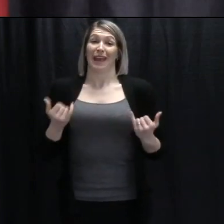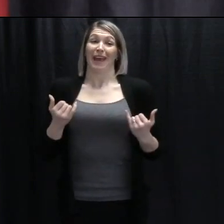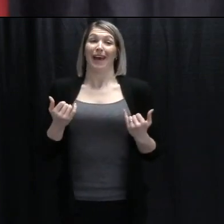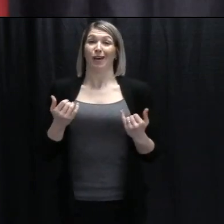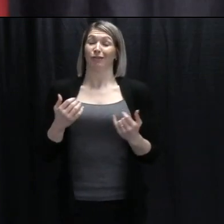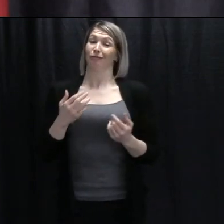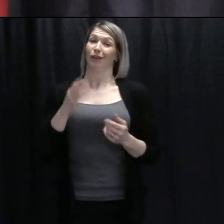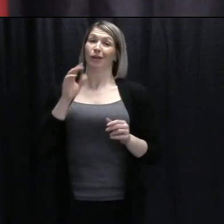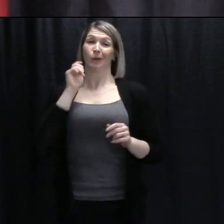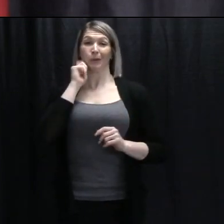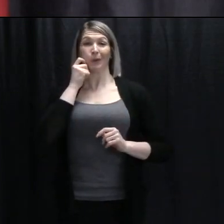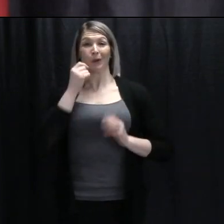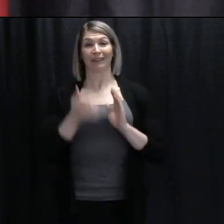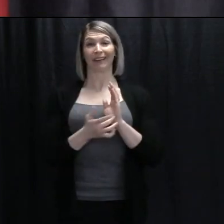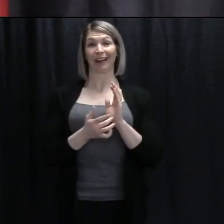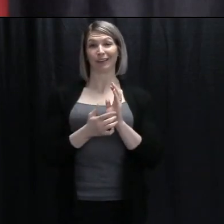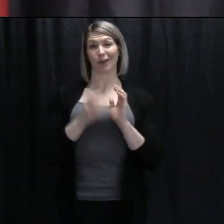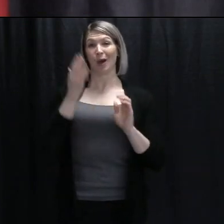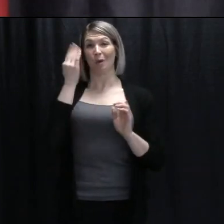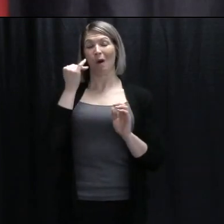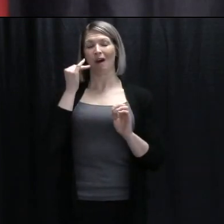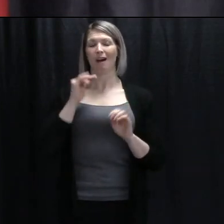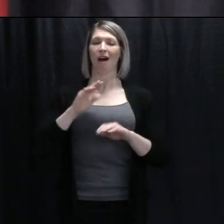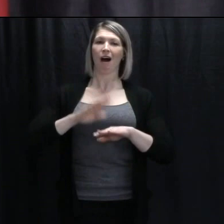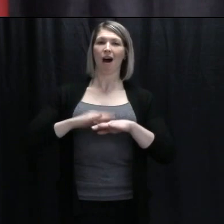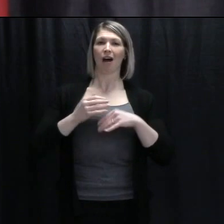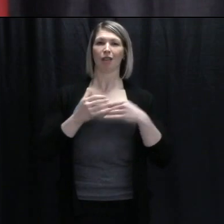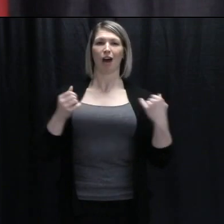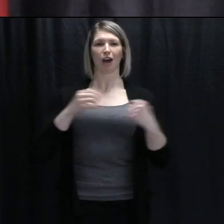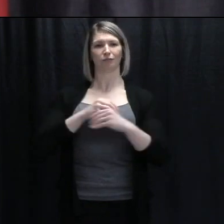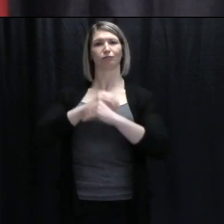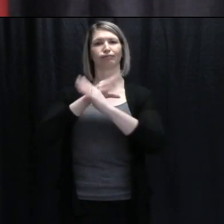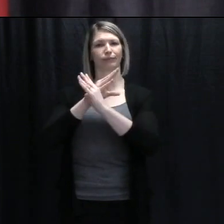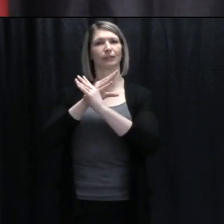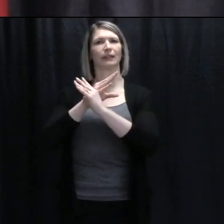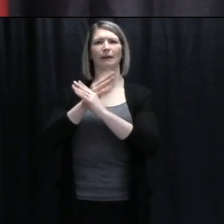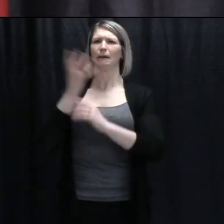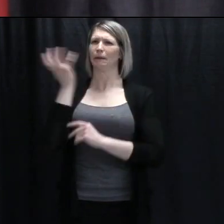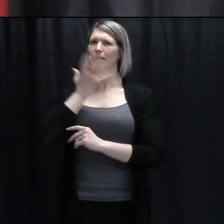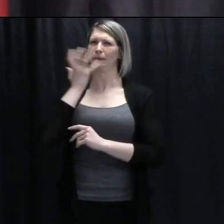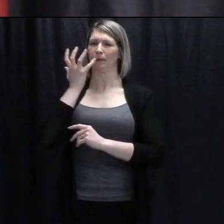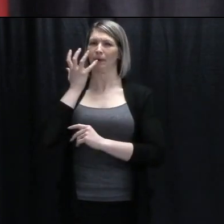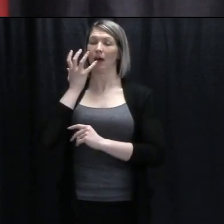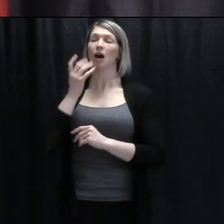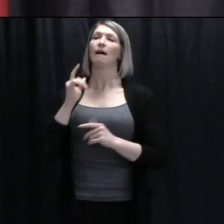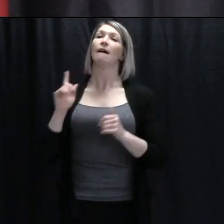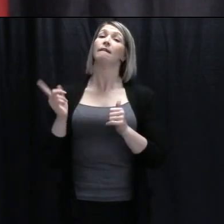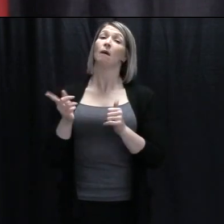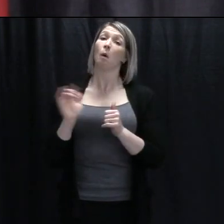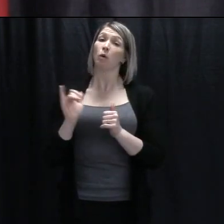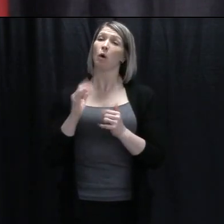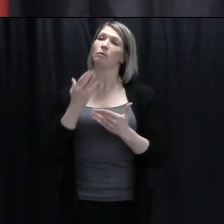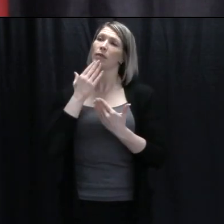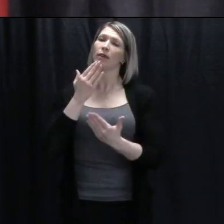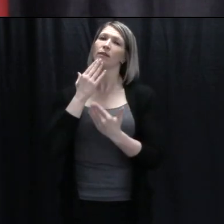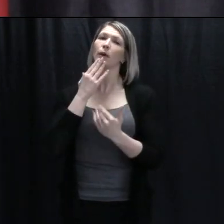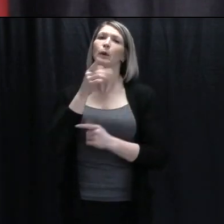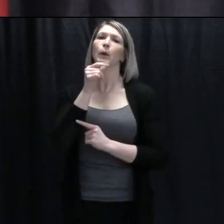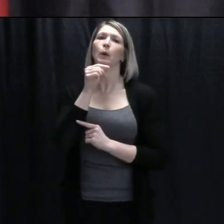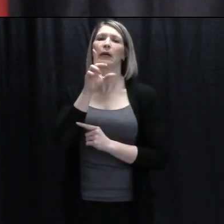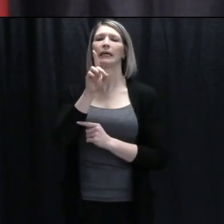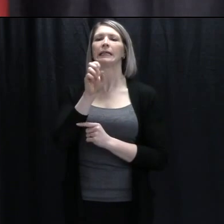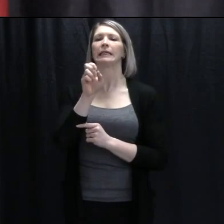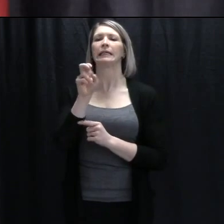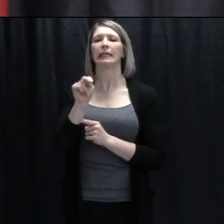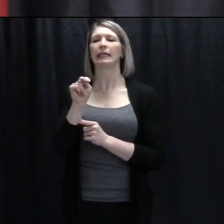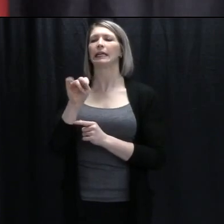this opportunity to thank Dean Ingram and others at the NLTA for their input and for working with us during this time.